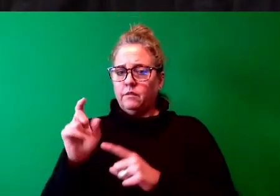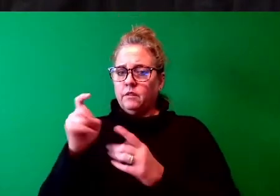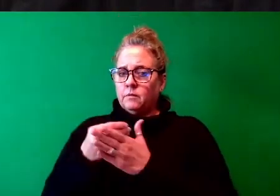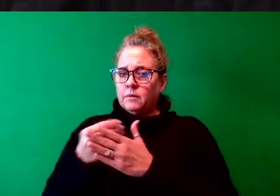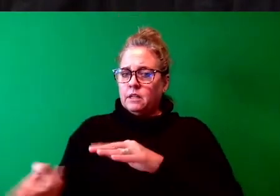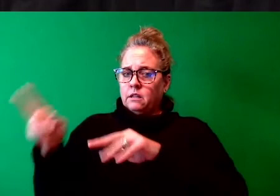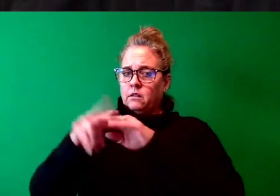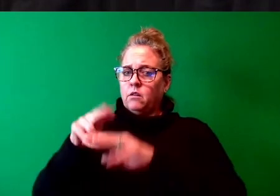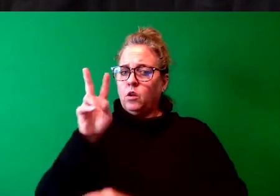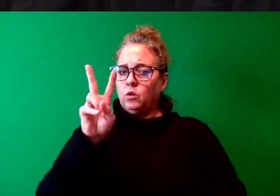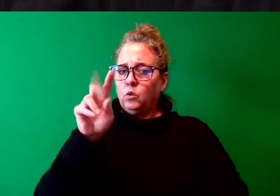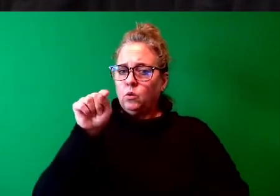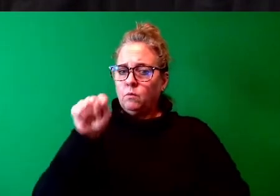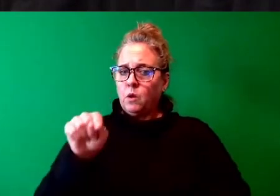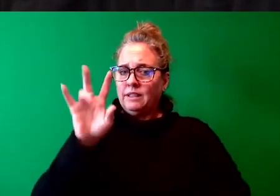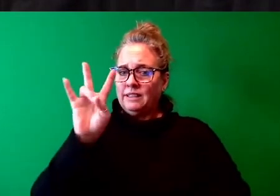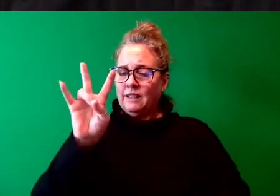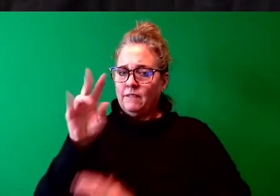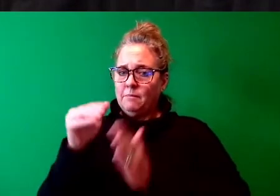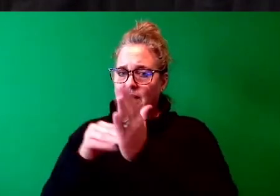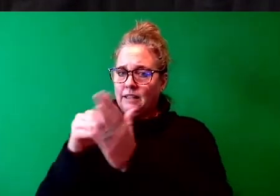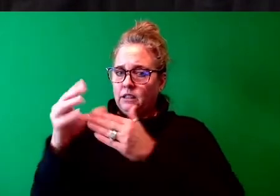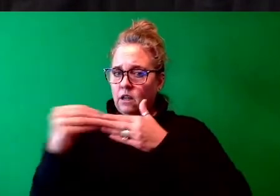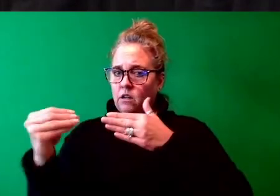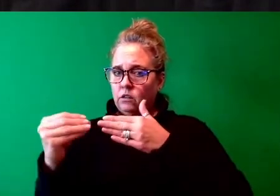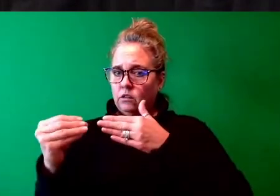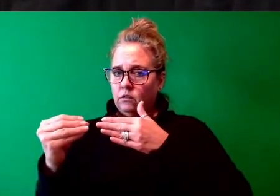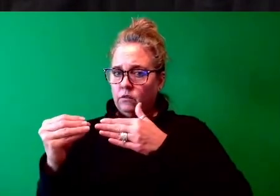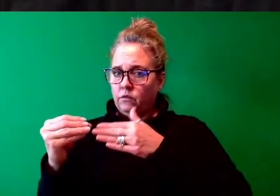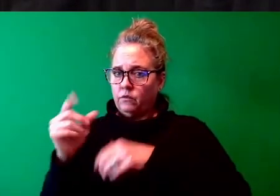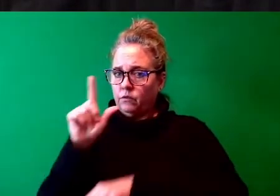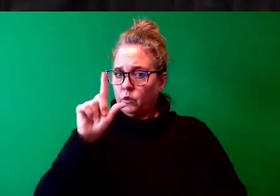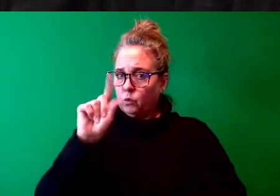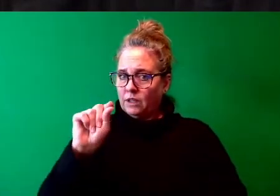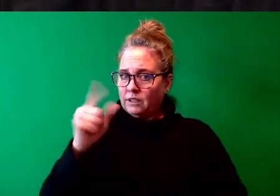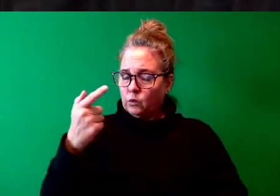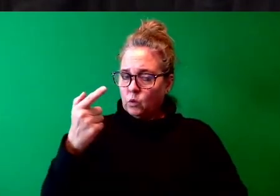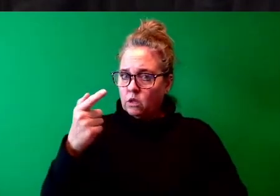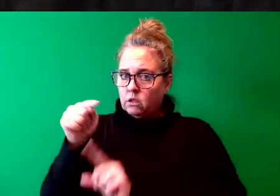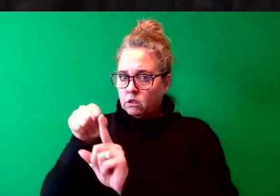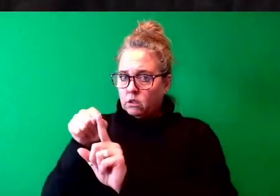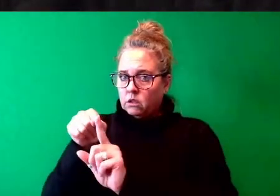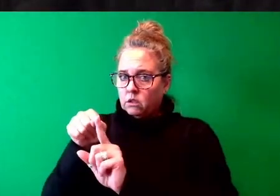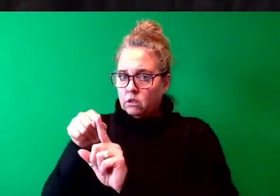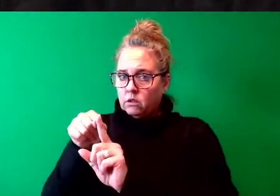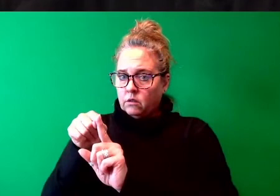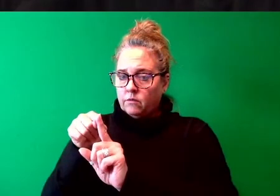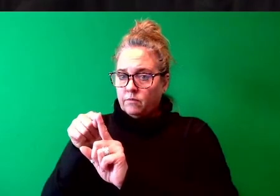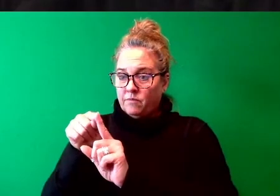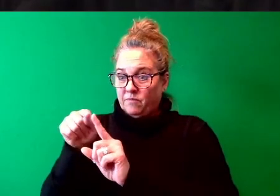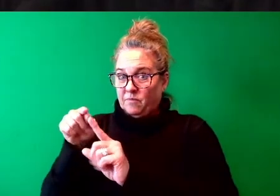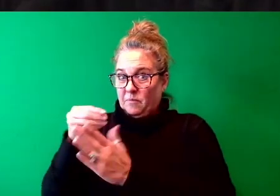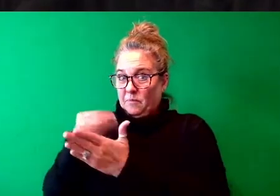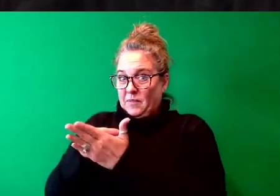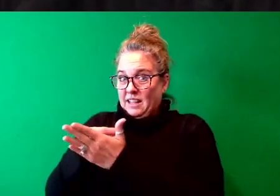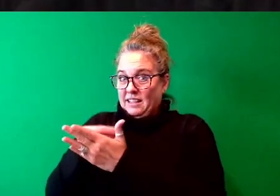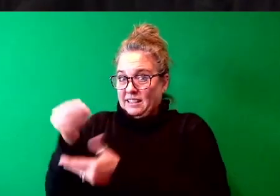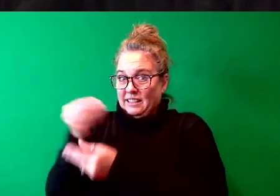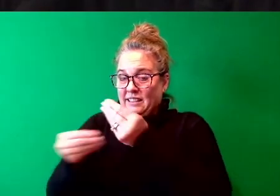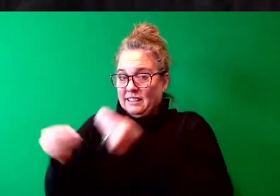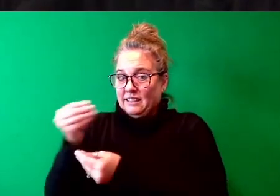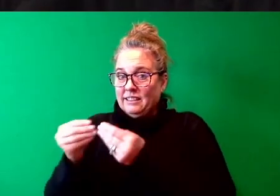million. In 2021, we are budgeted from the original adopted budget to decrease it by about